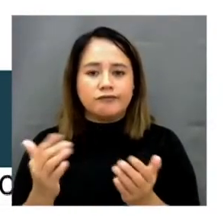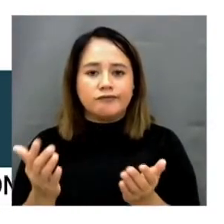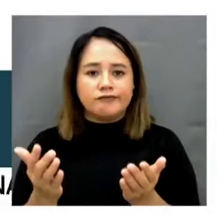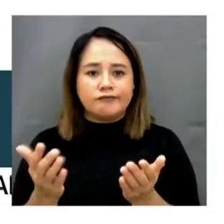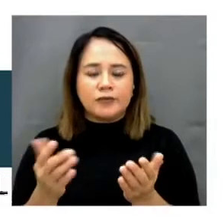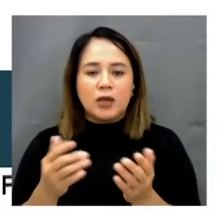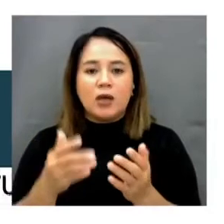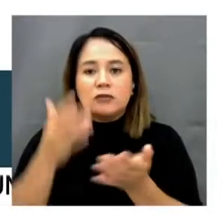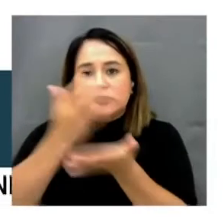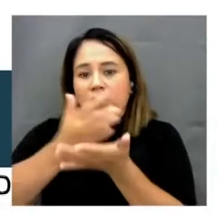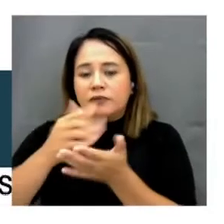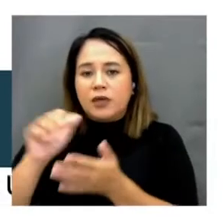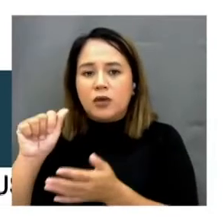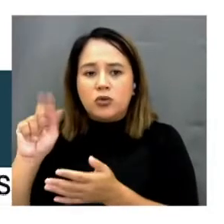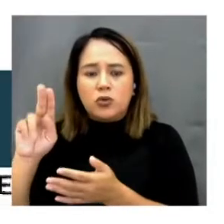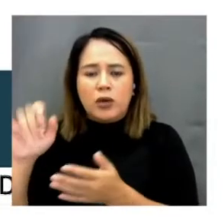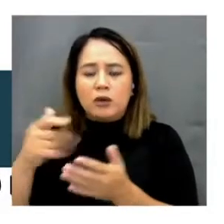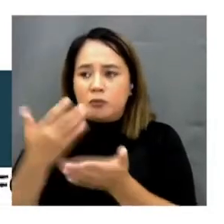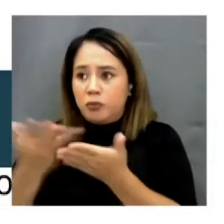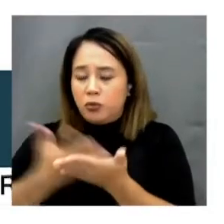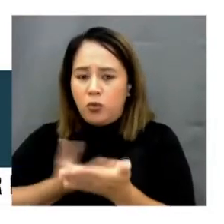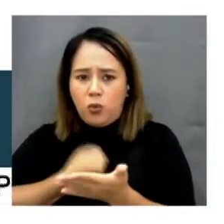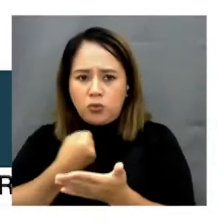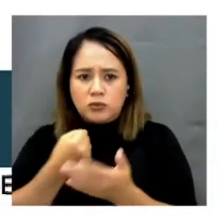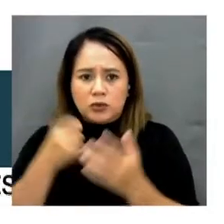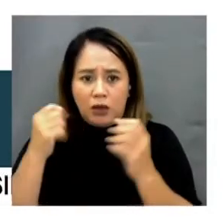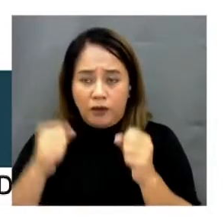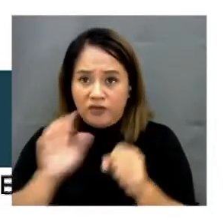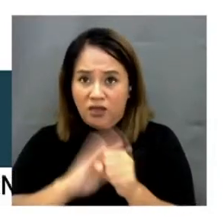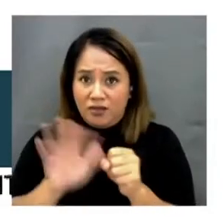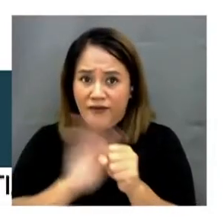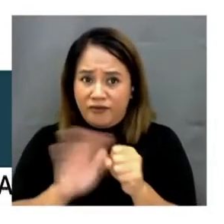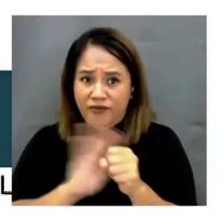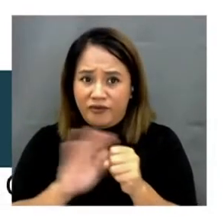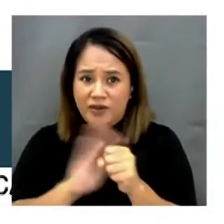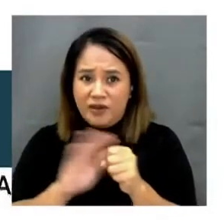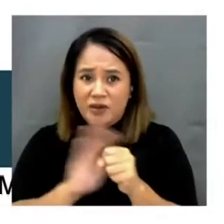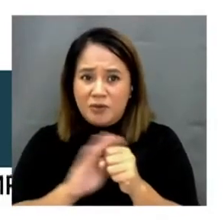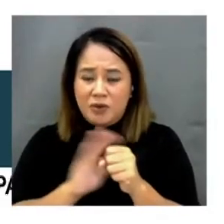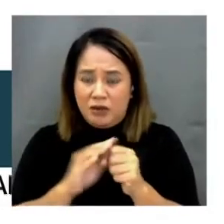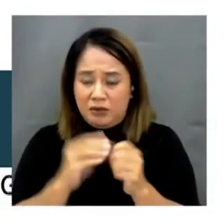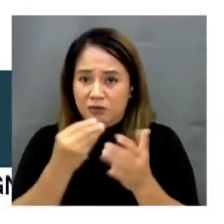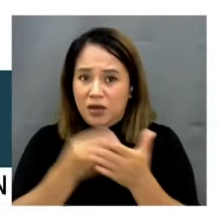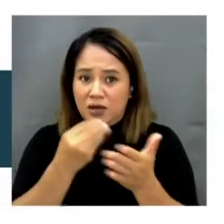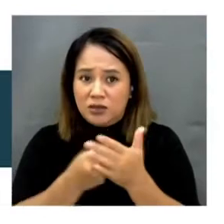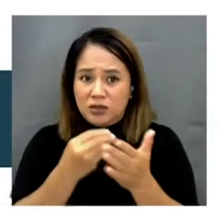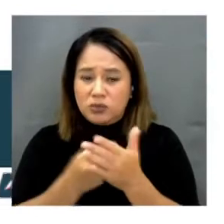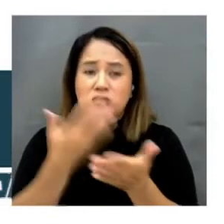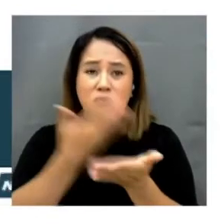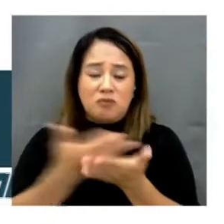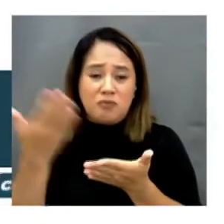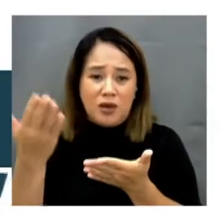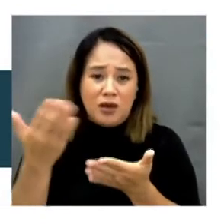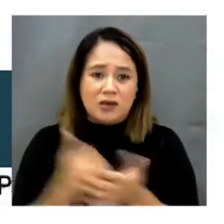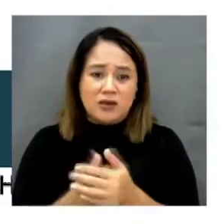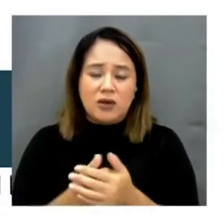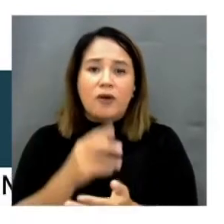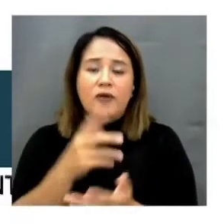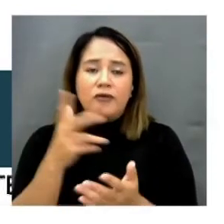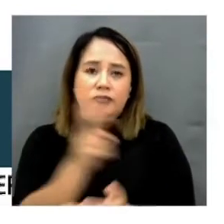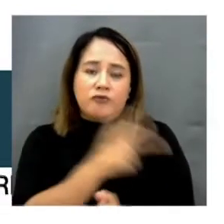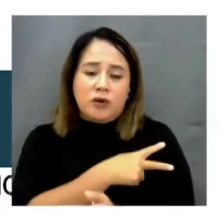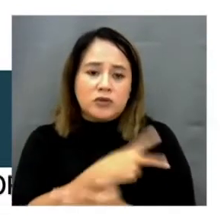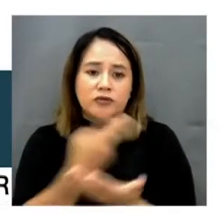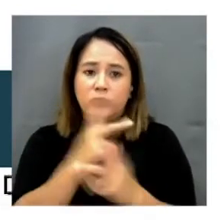their own, the next problem is, will they have enough disposable income to actually purchase those vaccines for their